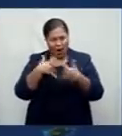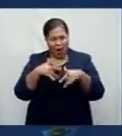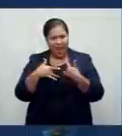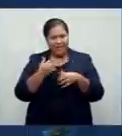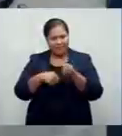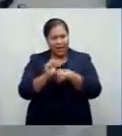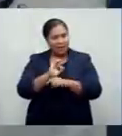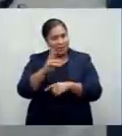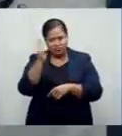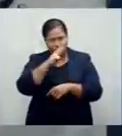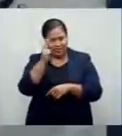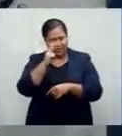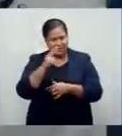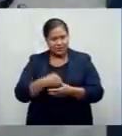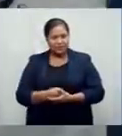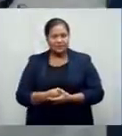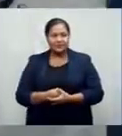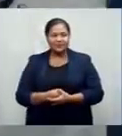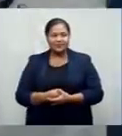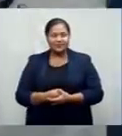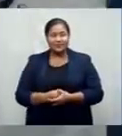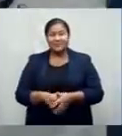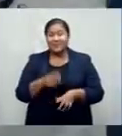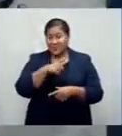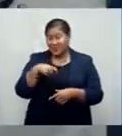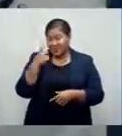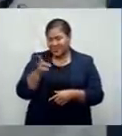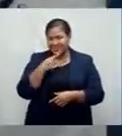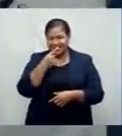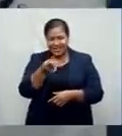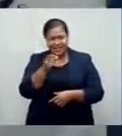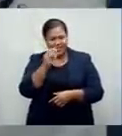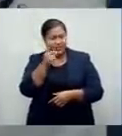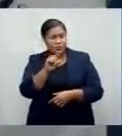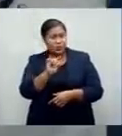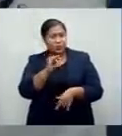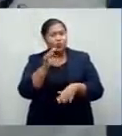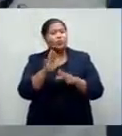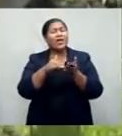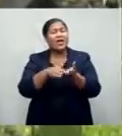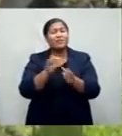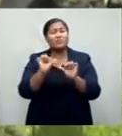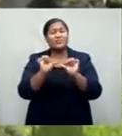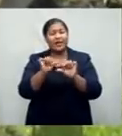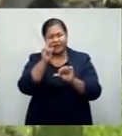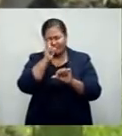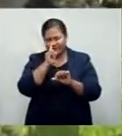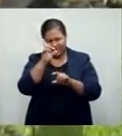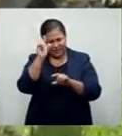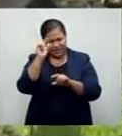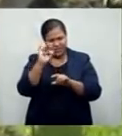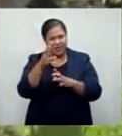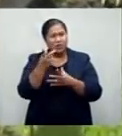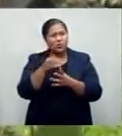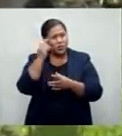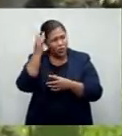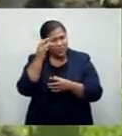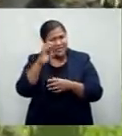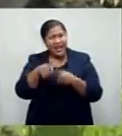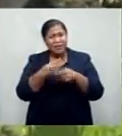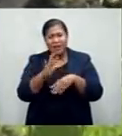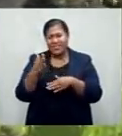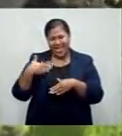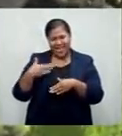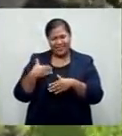our police officers. Tunrabu says this is being done to help protect Fijians who are genuinely concerned about their health